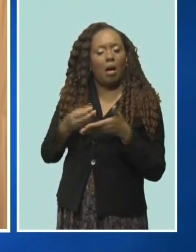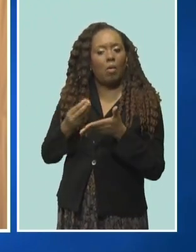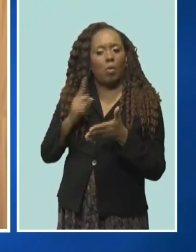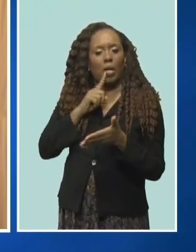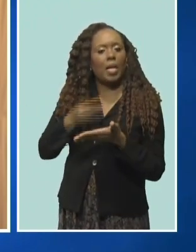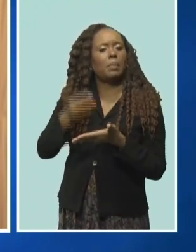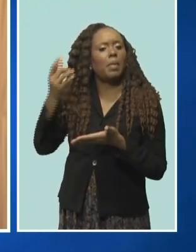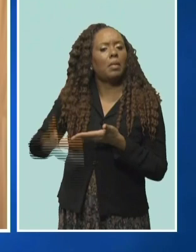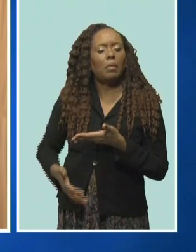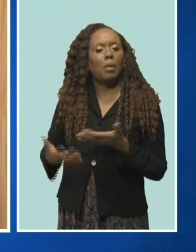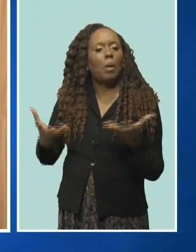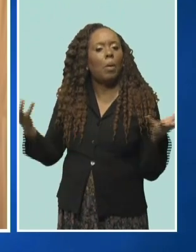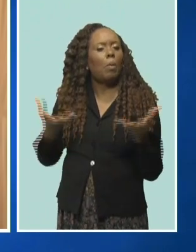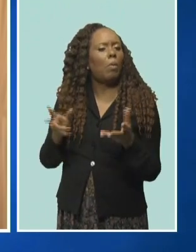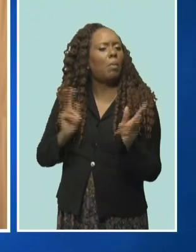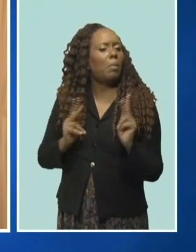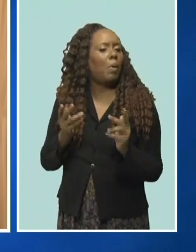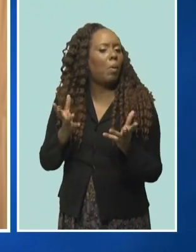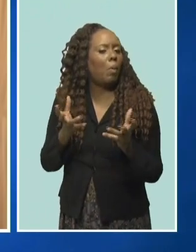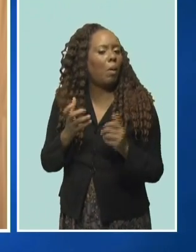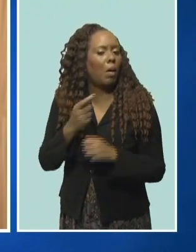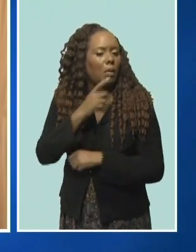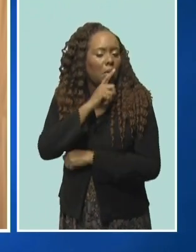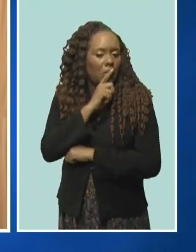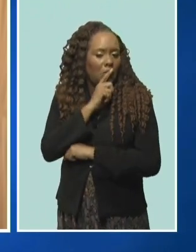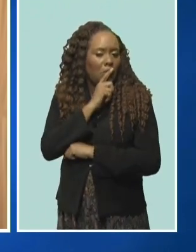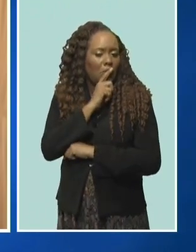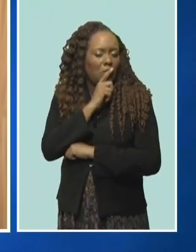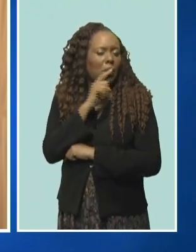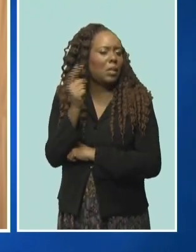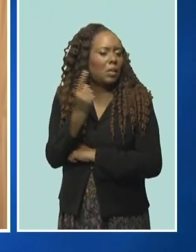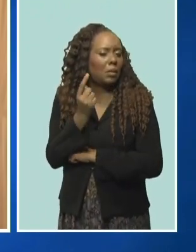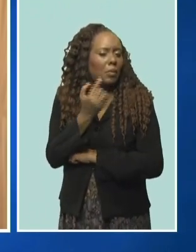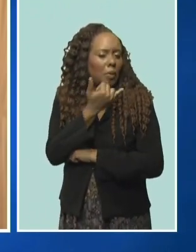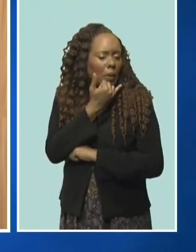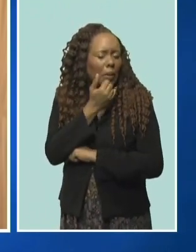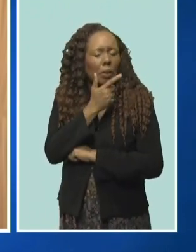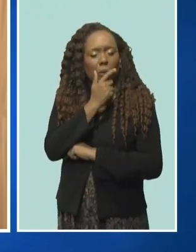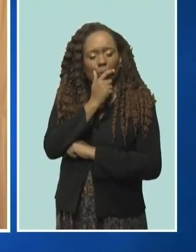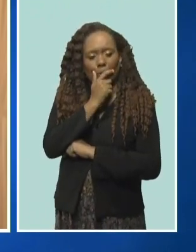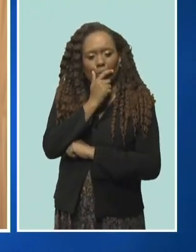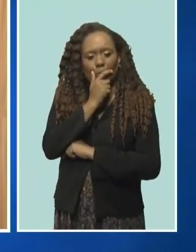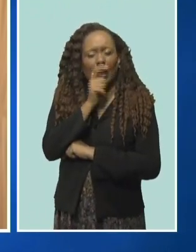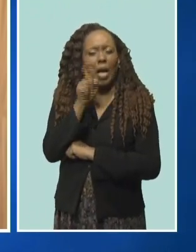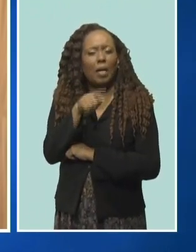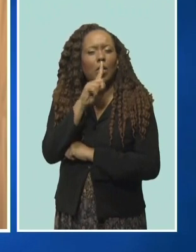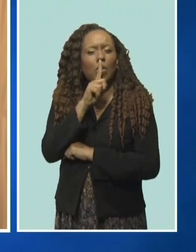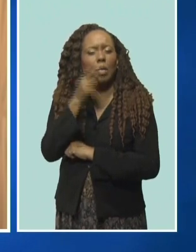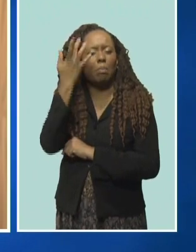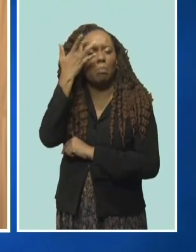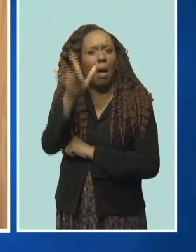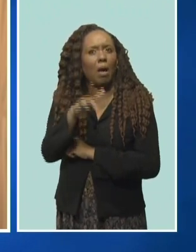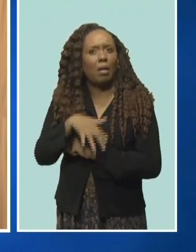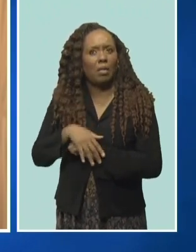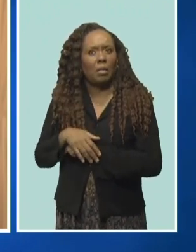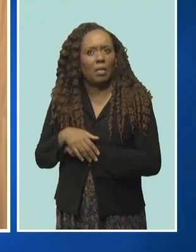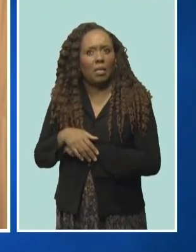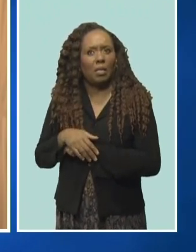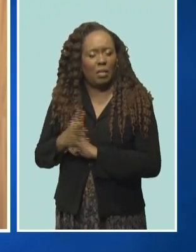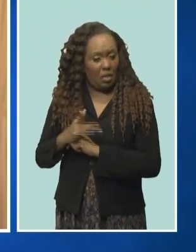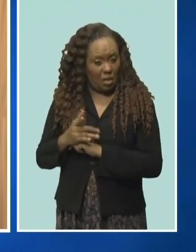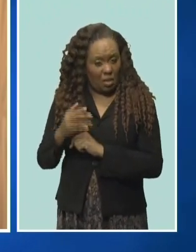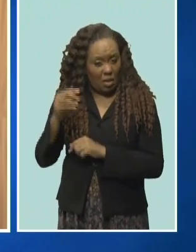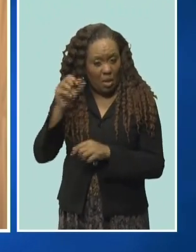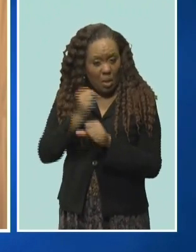you. They can't afford it out of their pay packet. You know something wrong. You got to connect the dots, as the young people would say, the math in